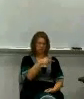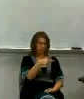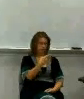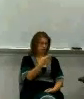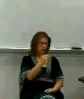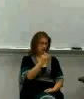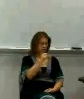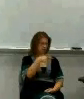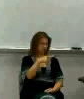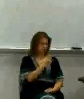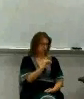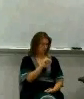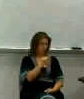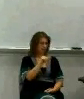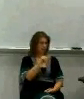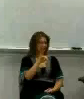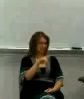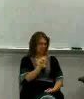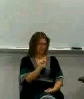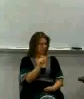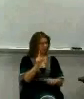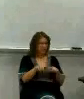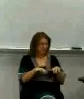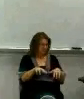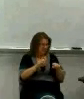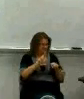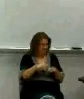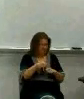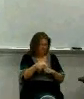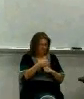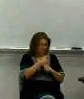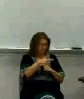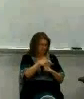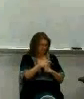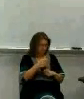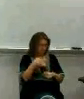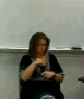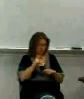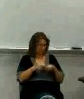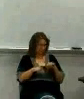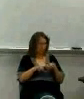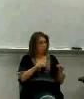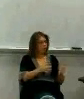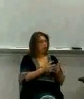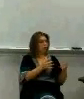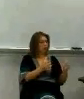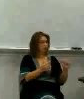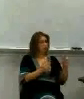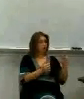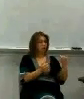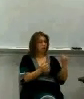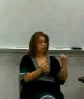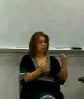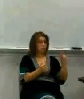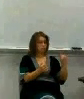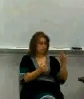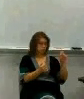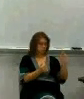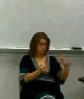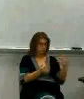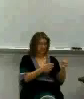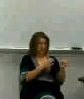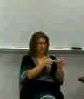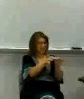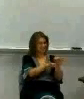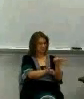phosphate and incorporate it. Right? Whereas a lot of the autotrophs and the simpler, the microbial,